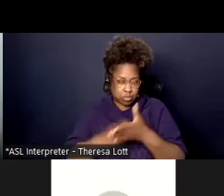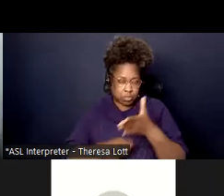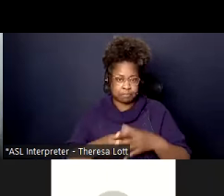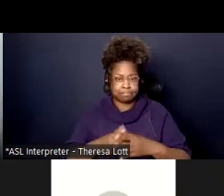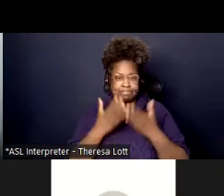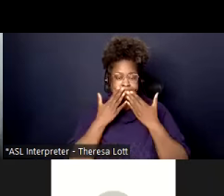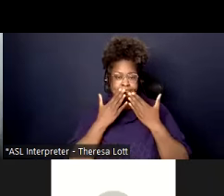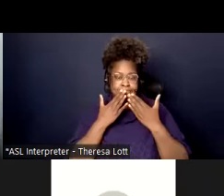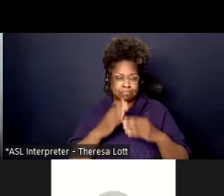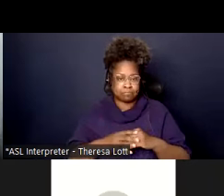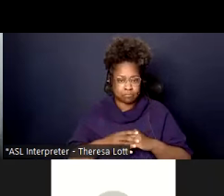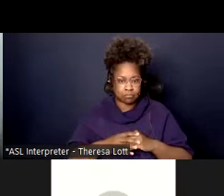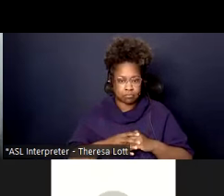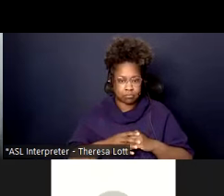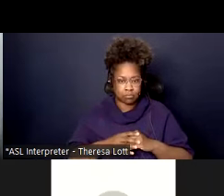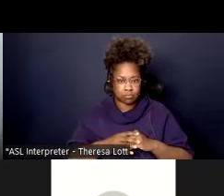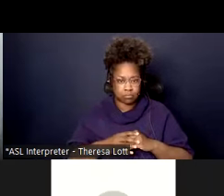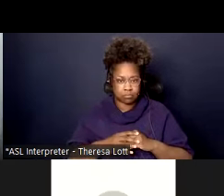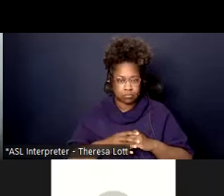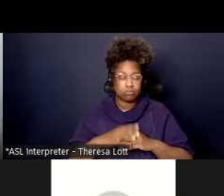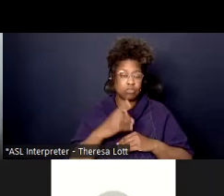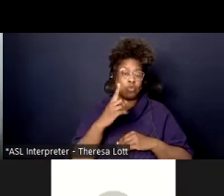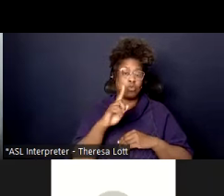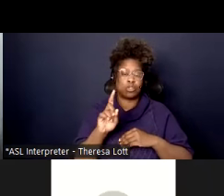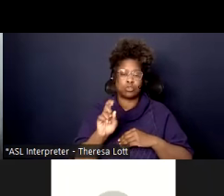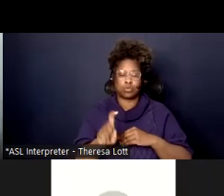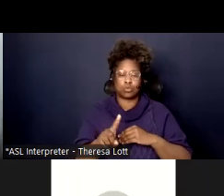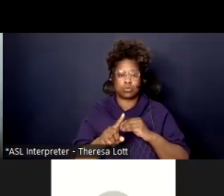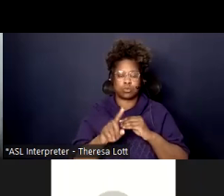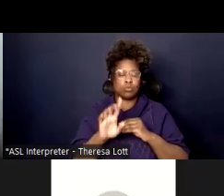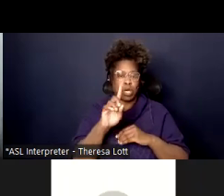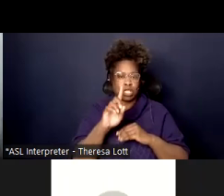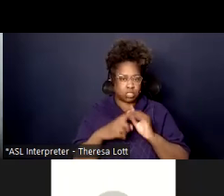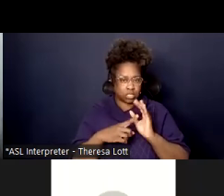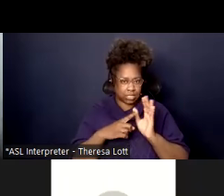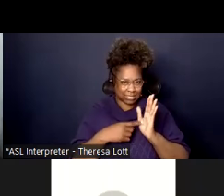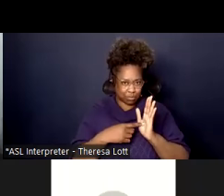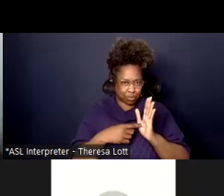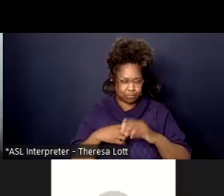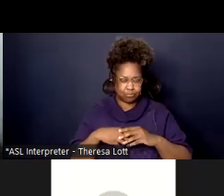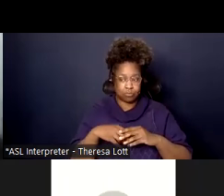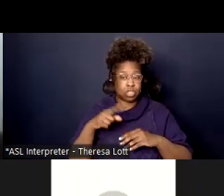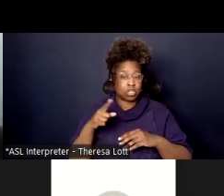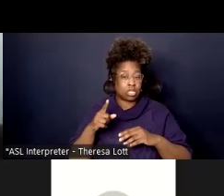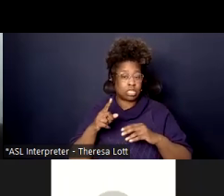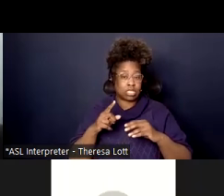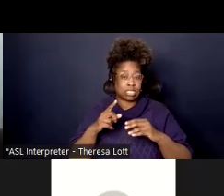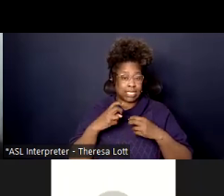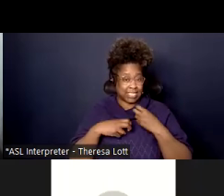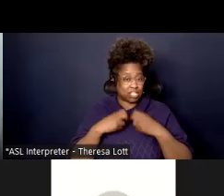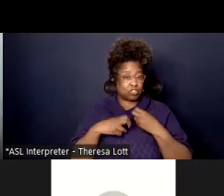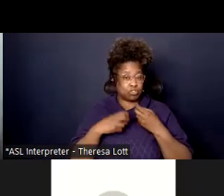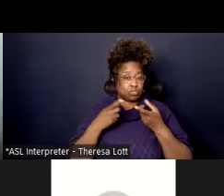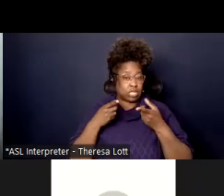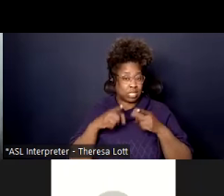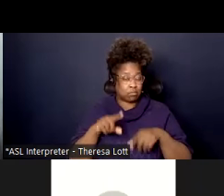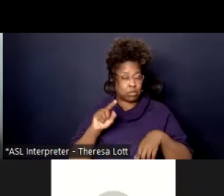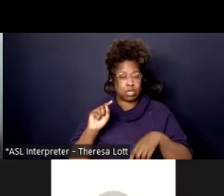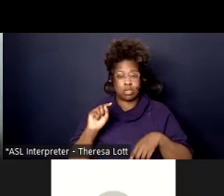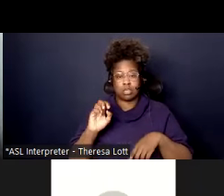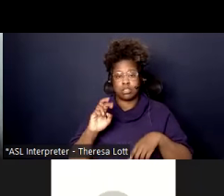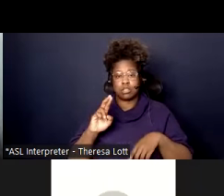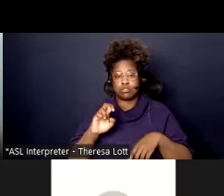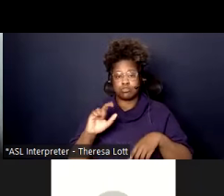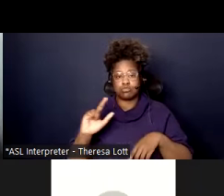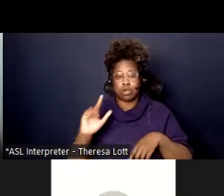Thank you. And then there's just one quick example that these issues are really going on at Terrell Homes